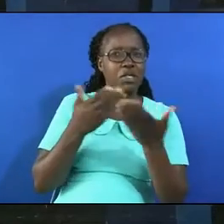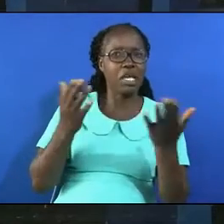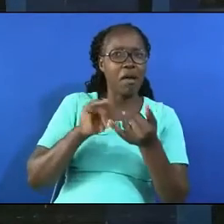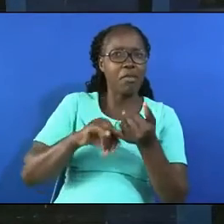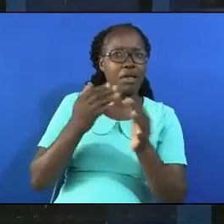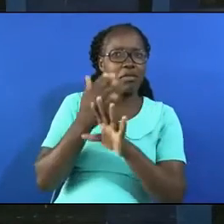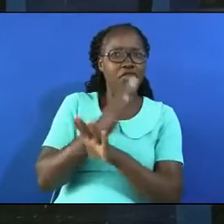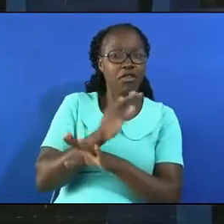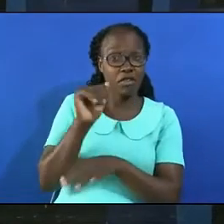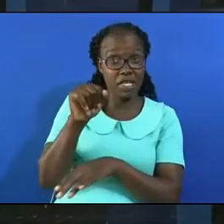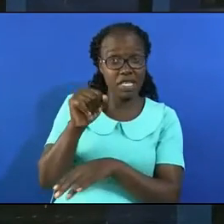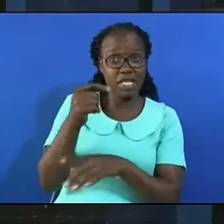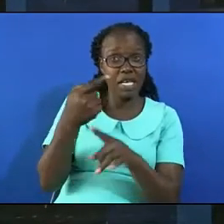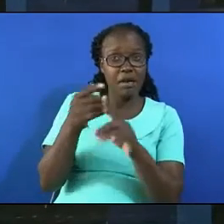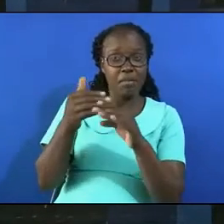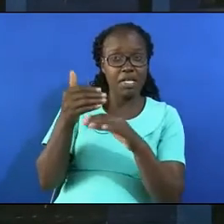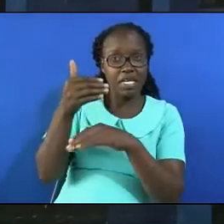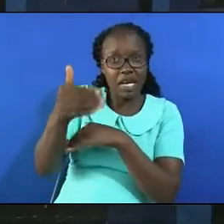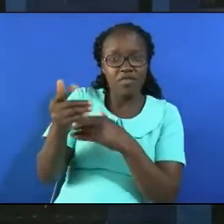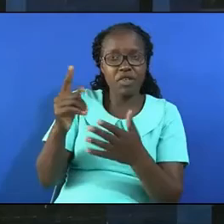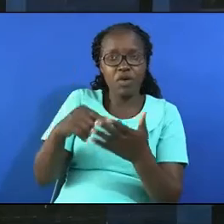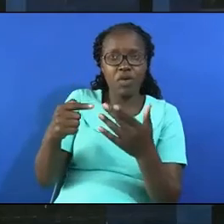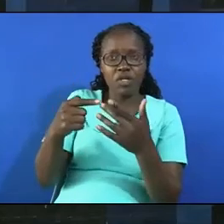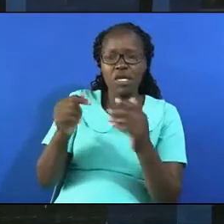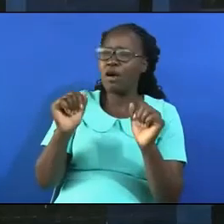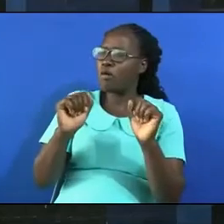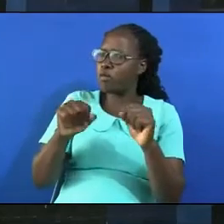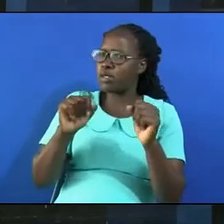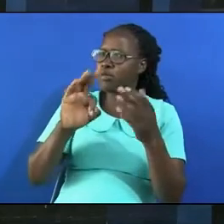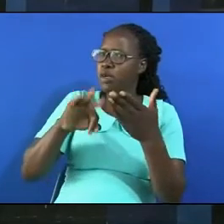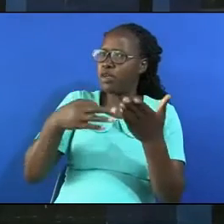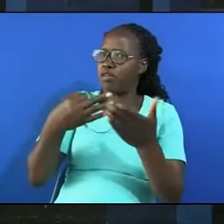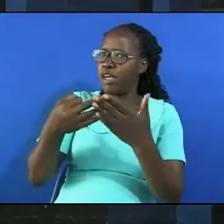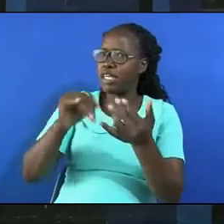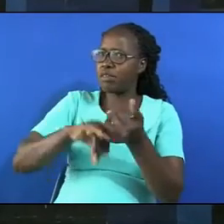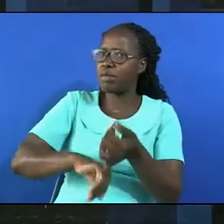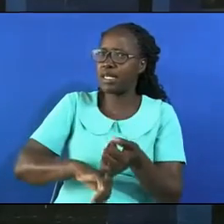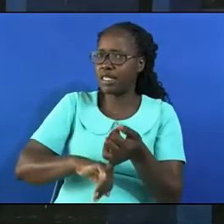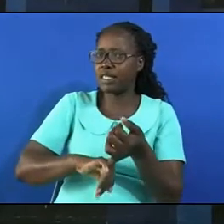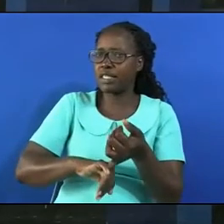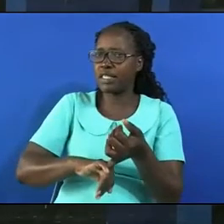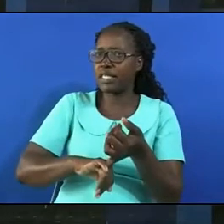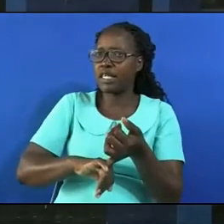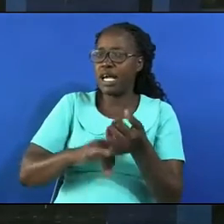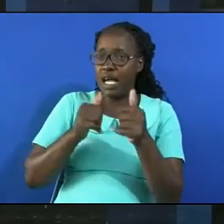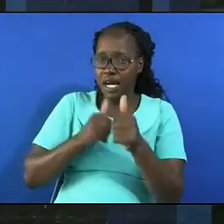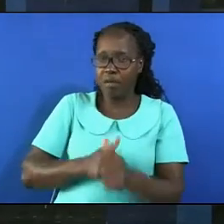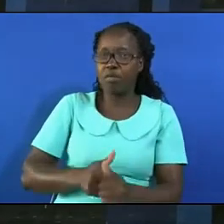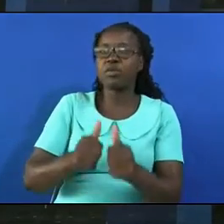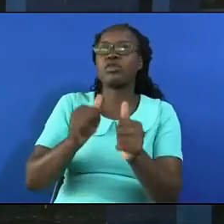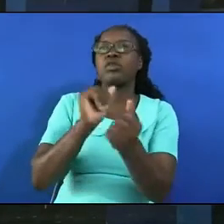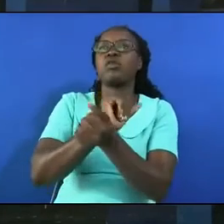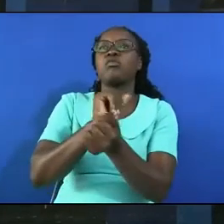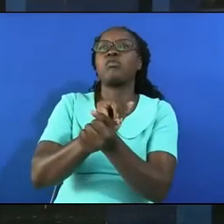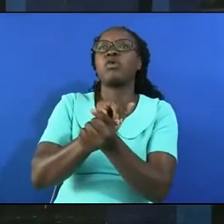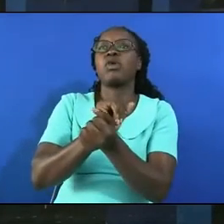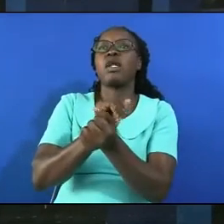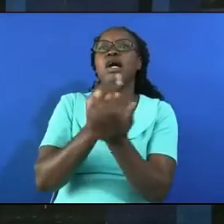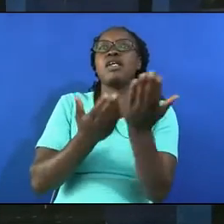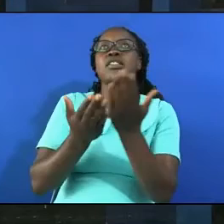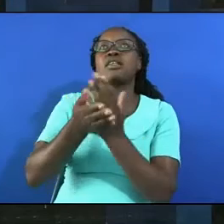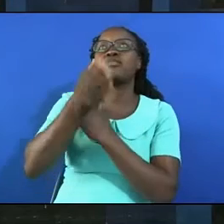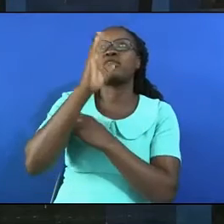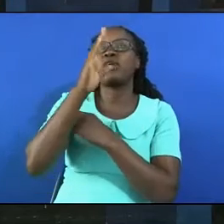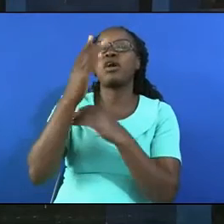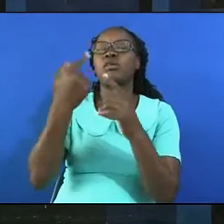been married. And after what is possibly a failed marriage, Apostle Paul serves God.